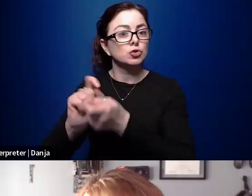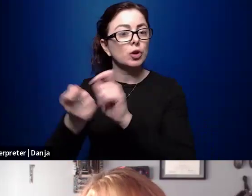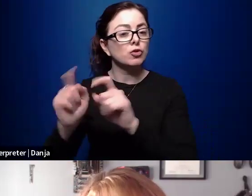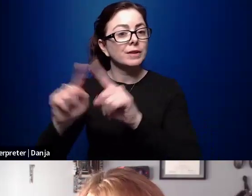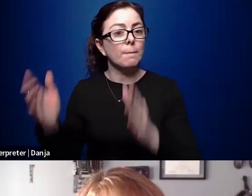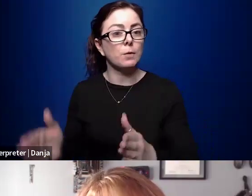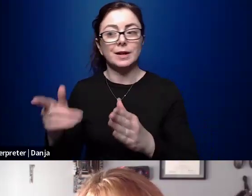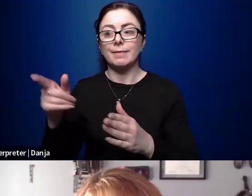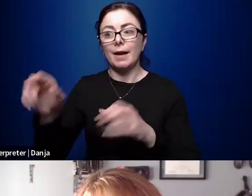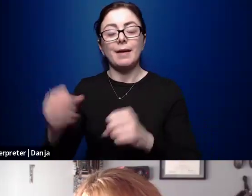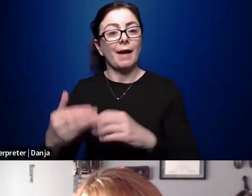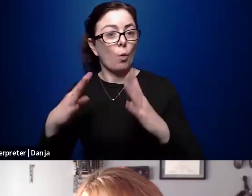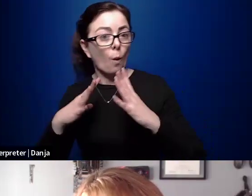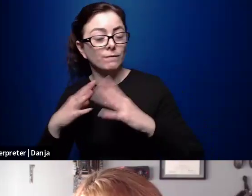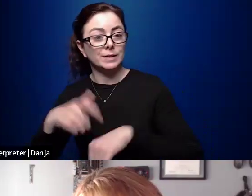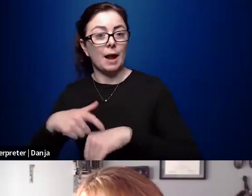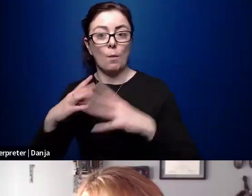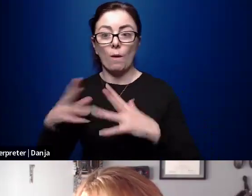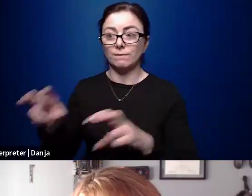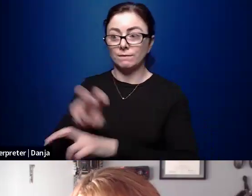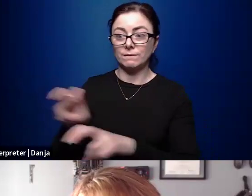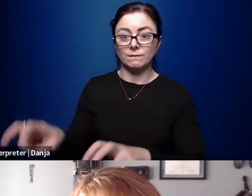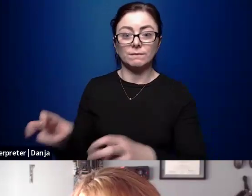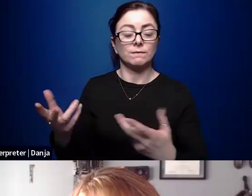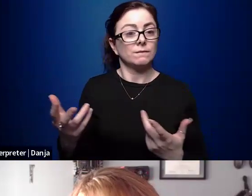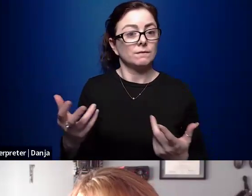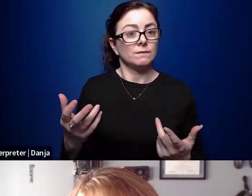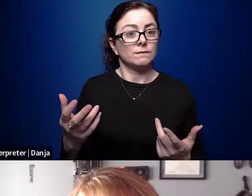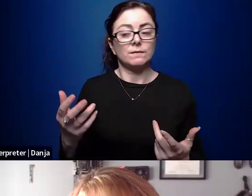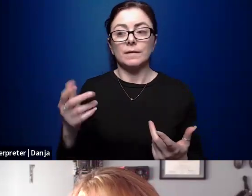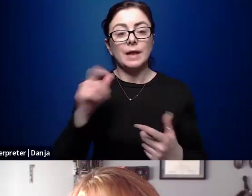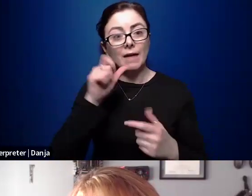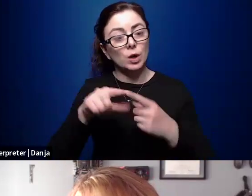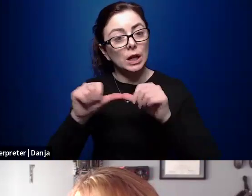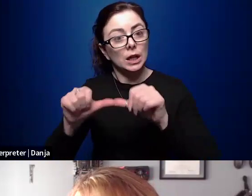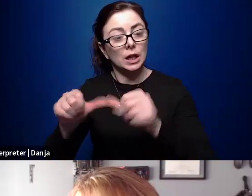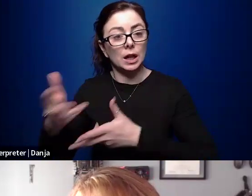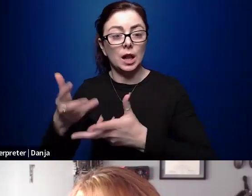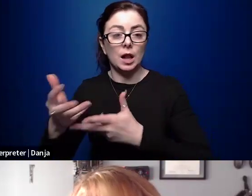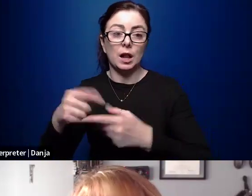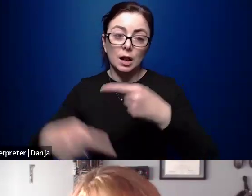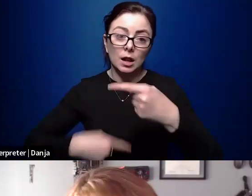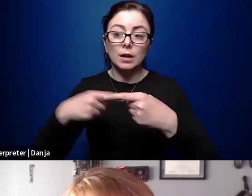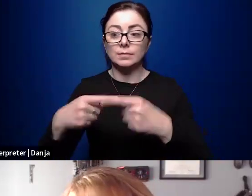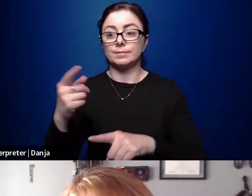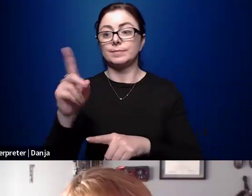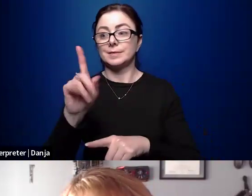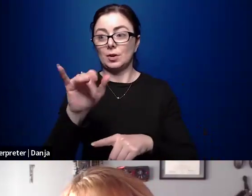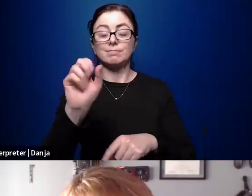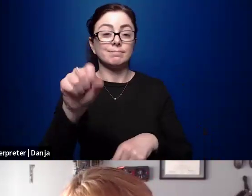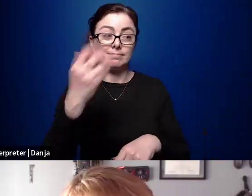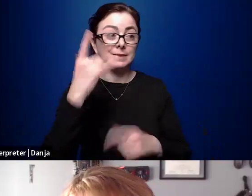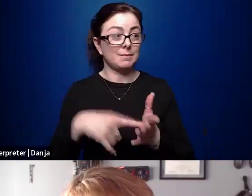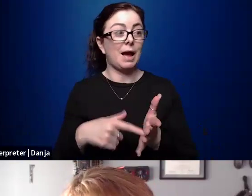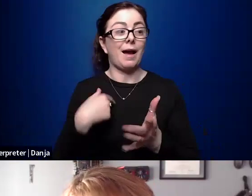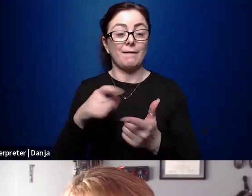Yeah, because I have to lock my doors every time, and having videos and cameras on